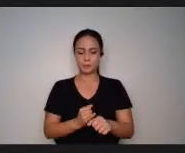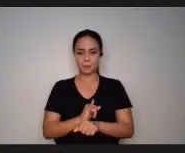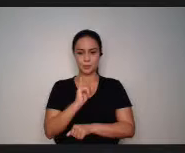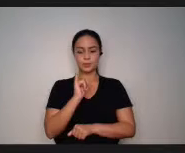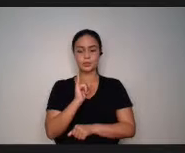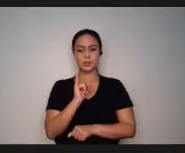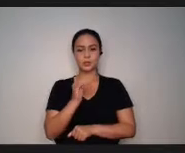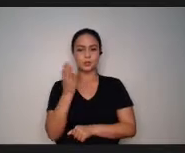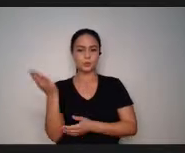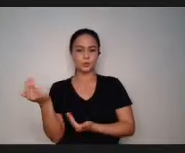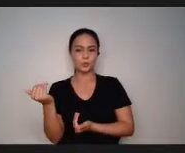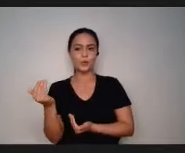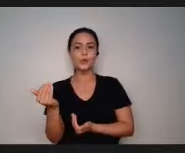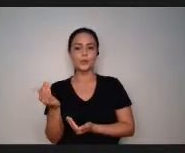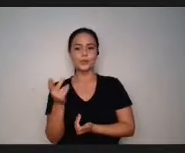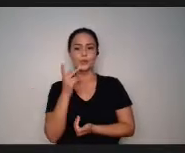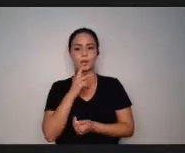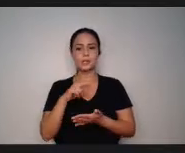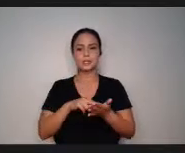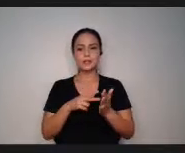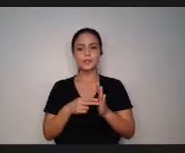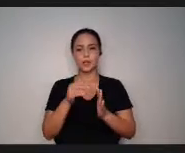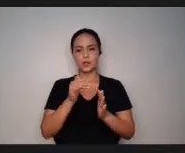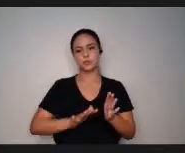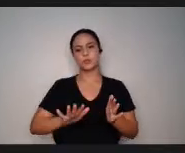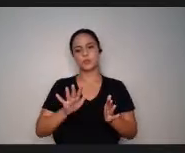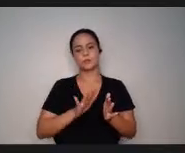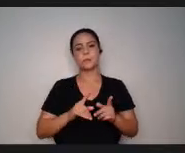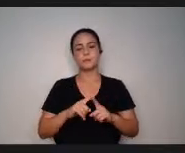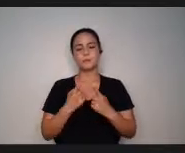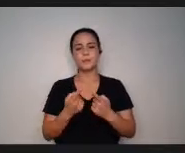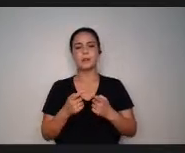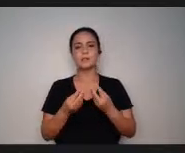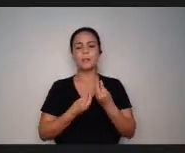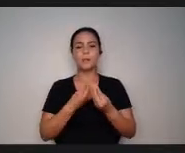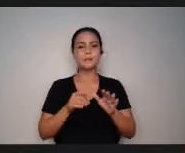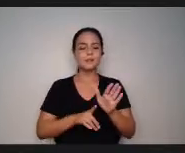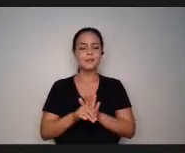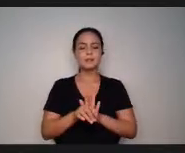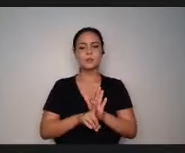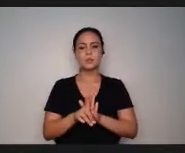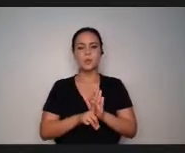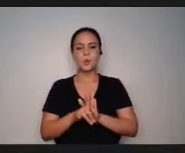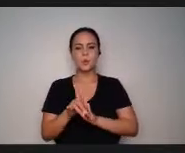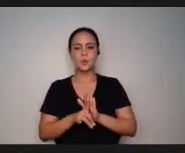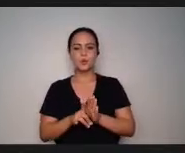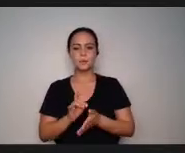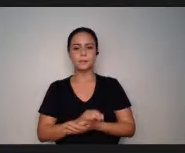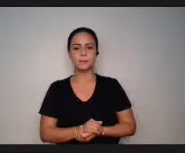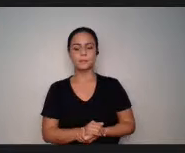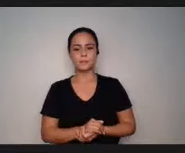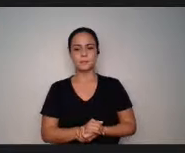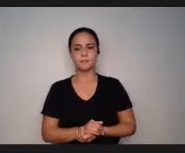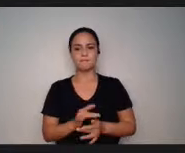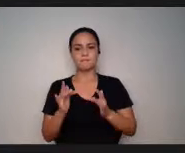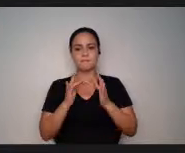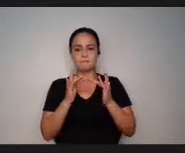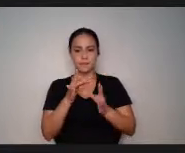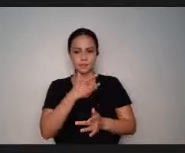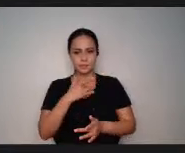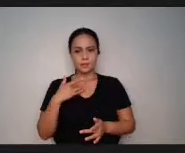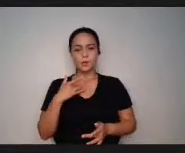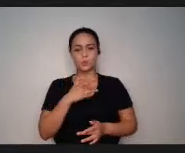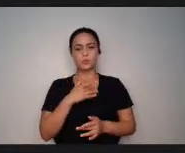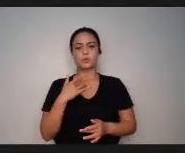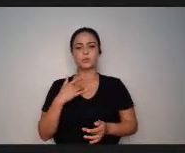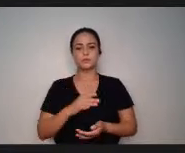as an occupational health researcher, decent work is about respect, it's about dignity, and it's also about